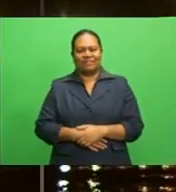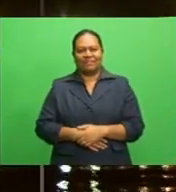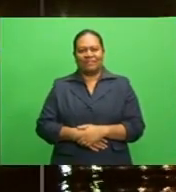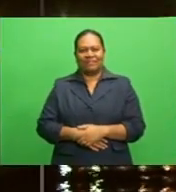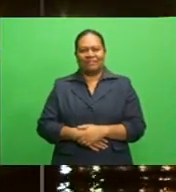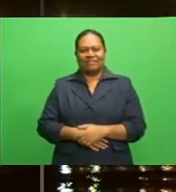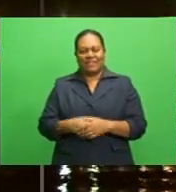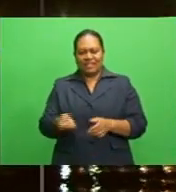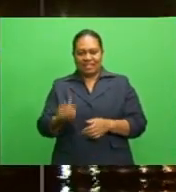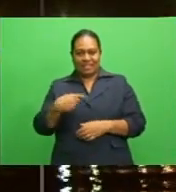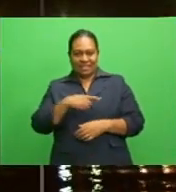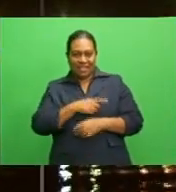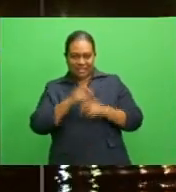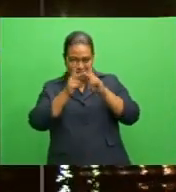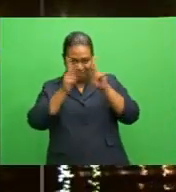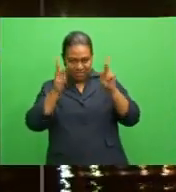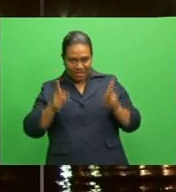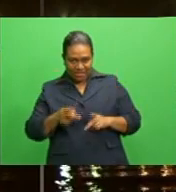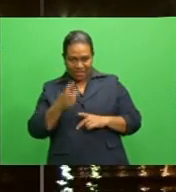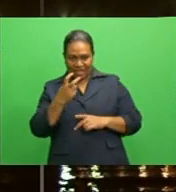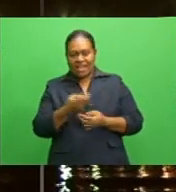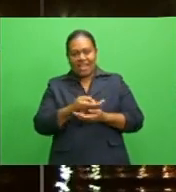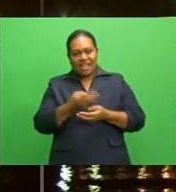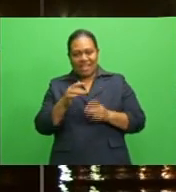You can send us newsworthy pictures to email